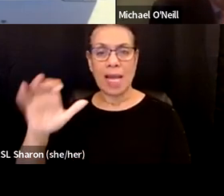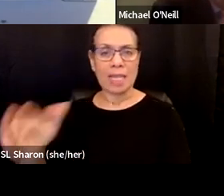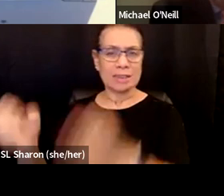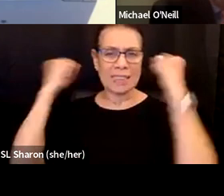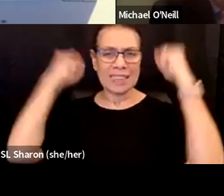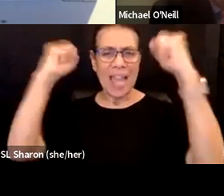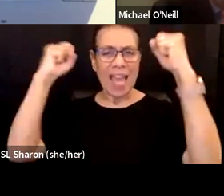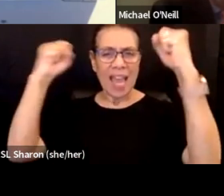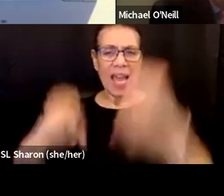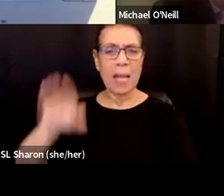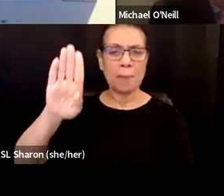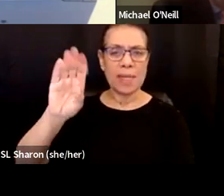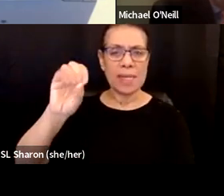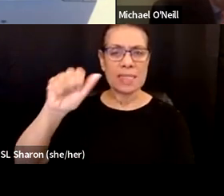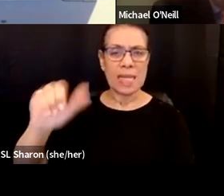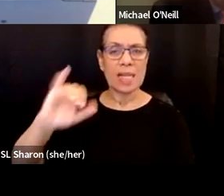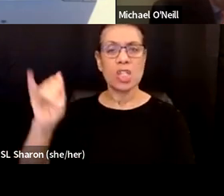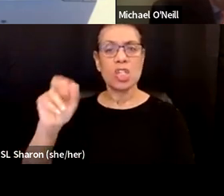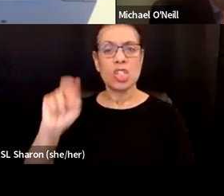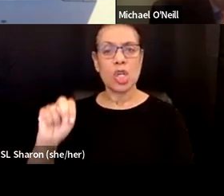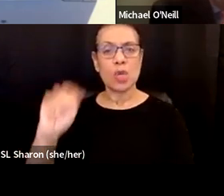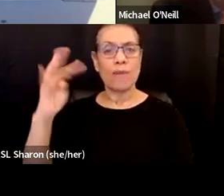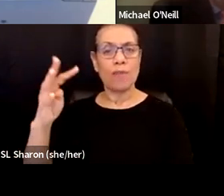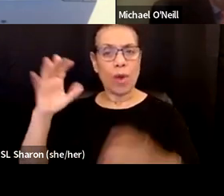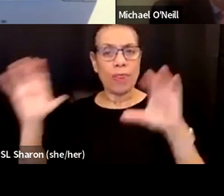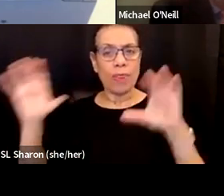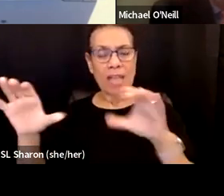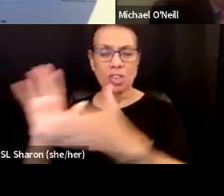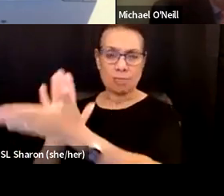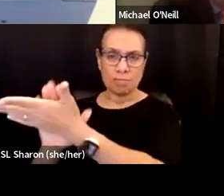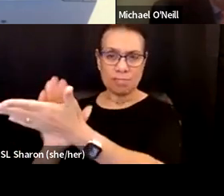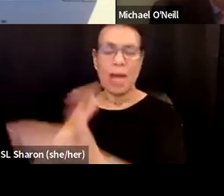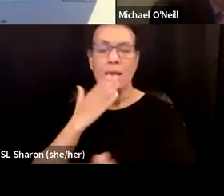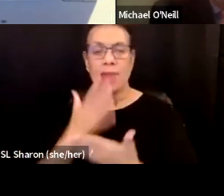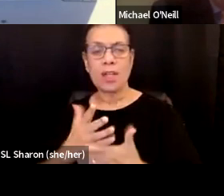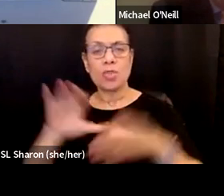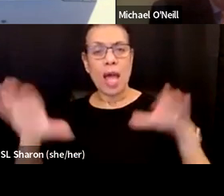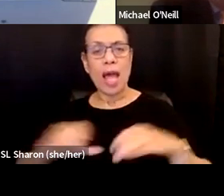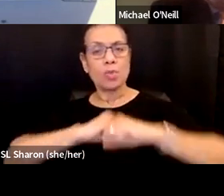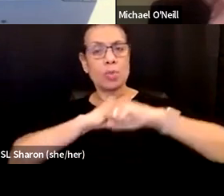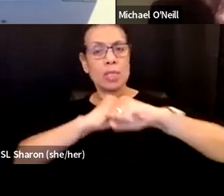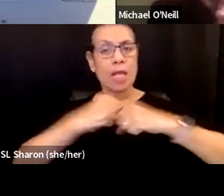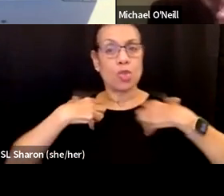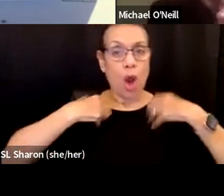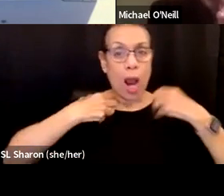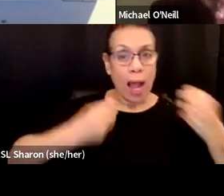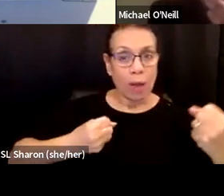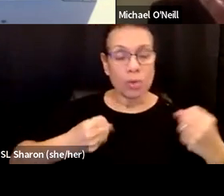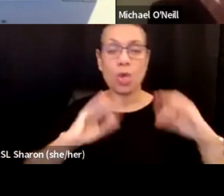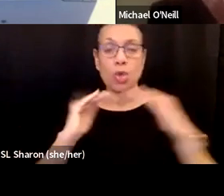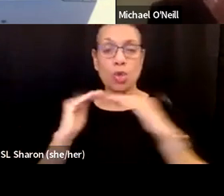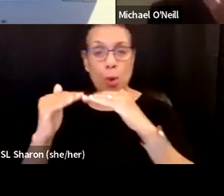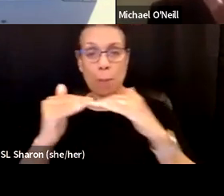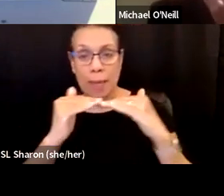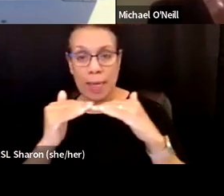beesack for your january 14th action thank you for acting to protect your health the health of your classmates the